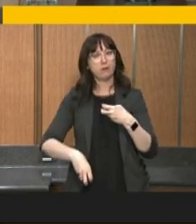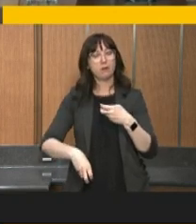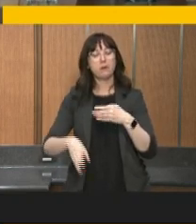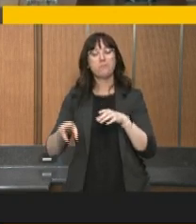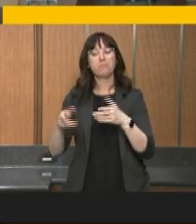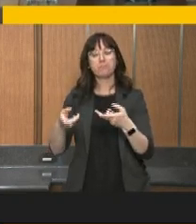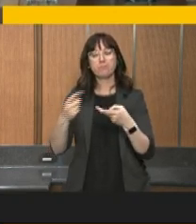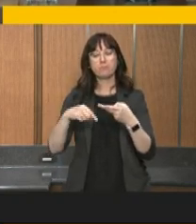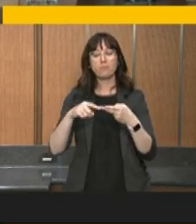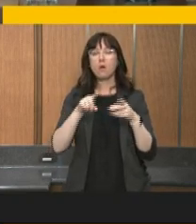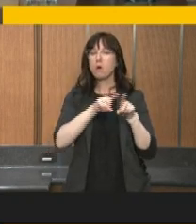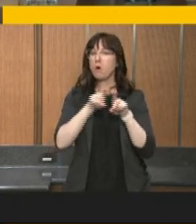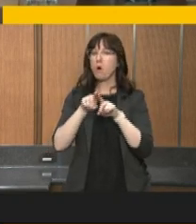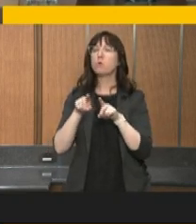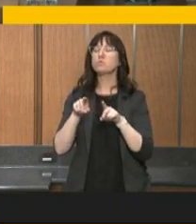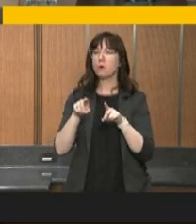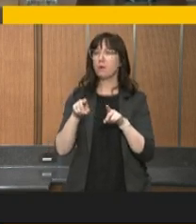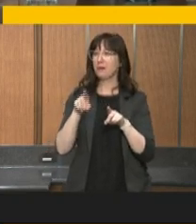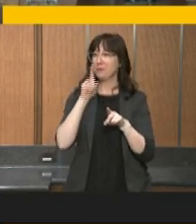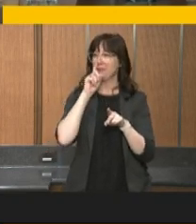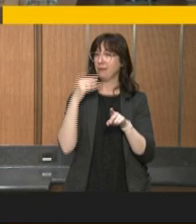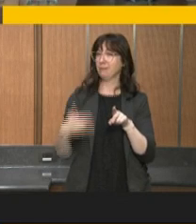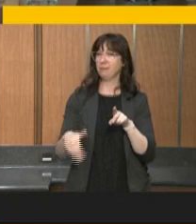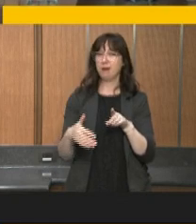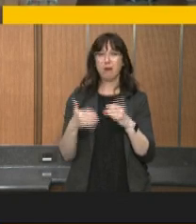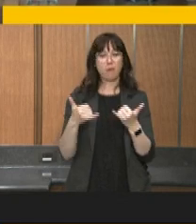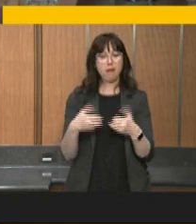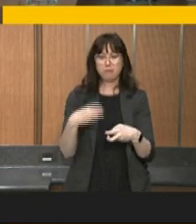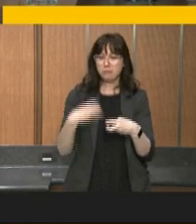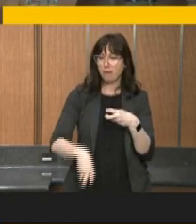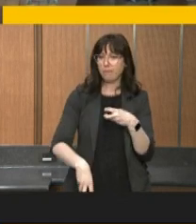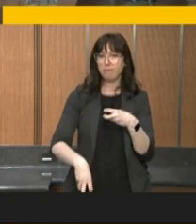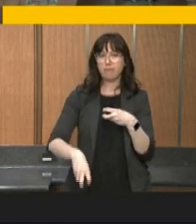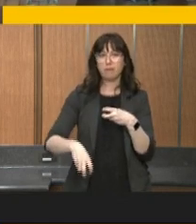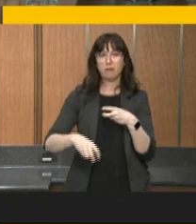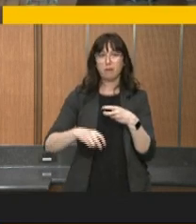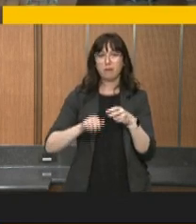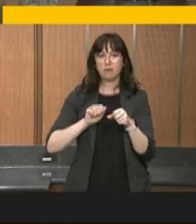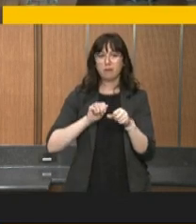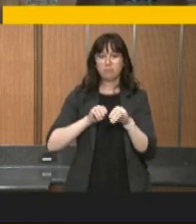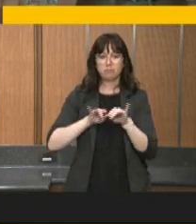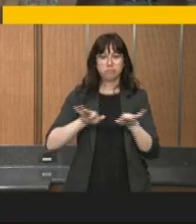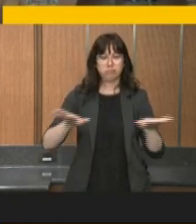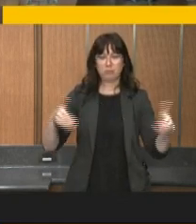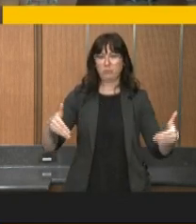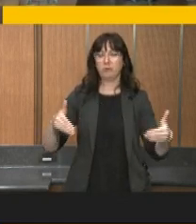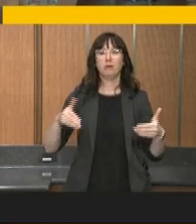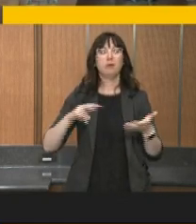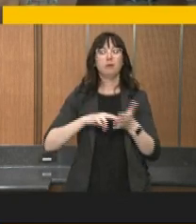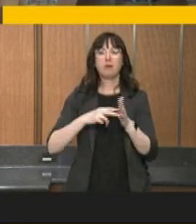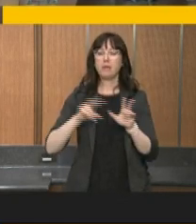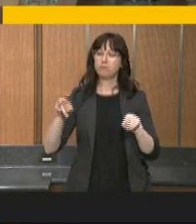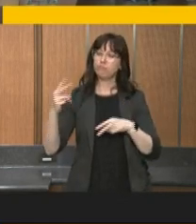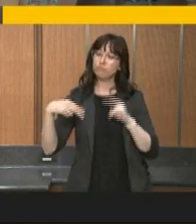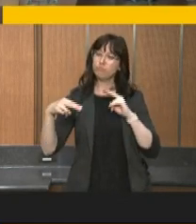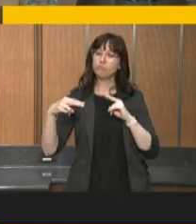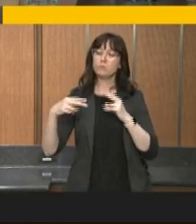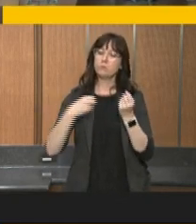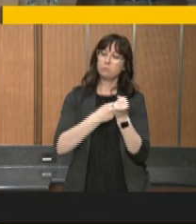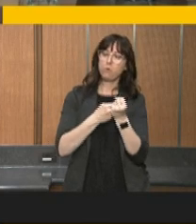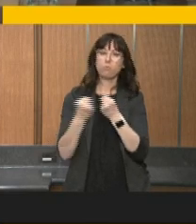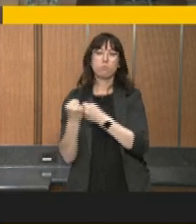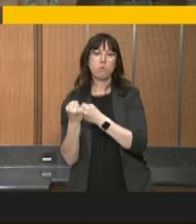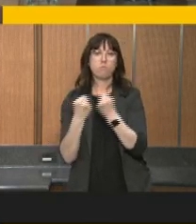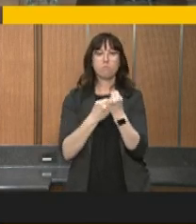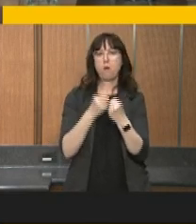we are able, at a really, really difficult time, to be good neighbors to each other. You